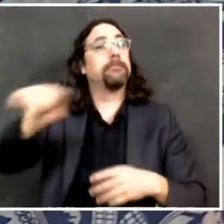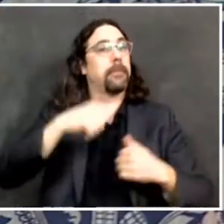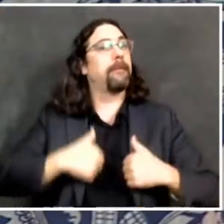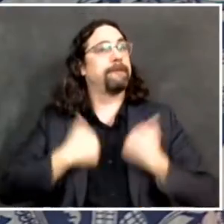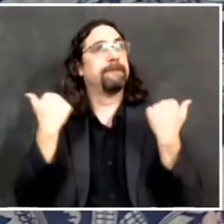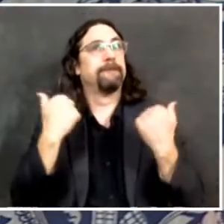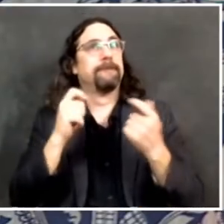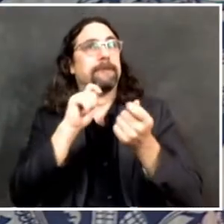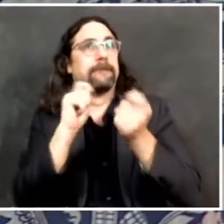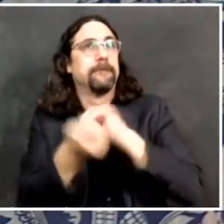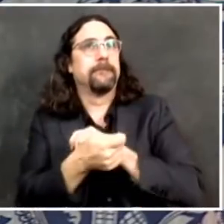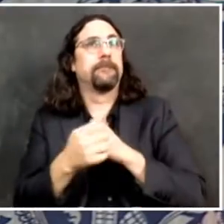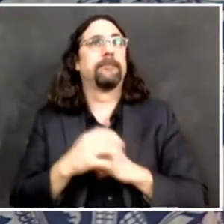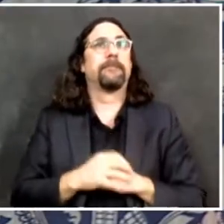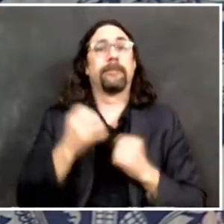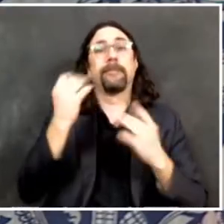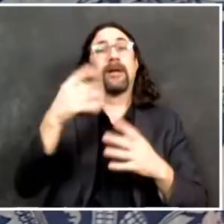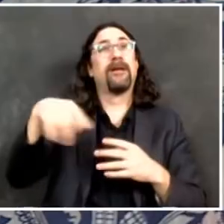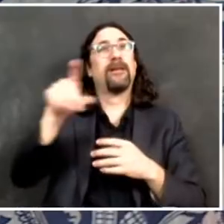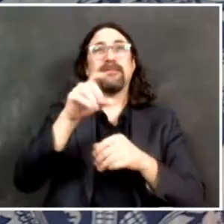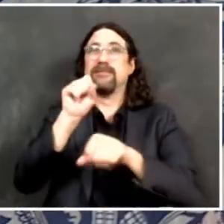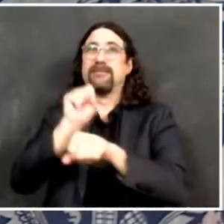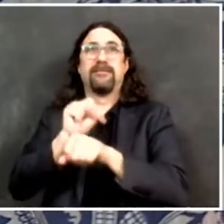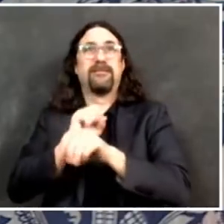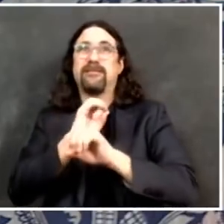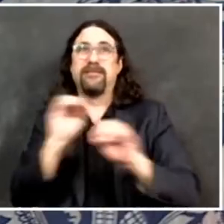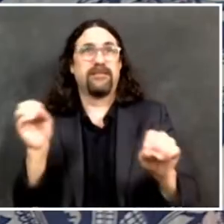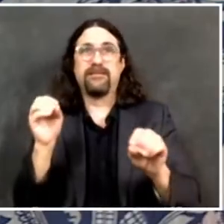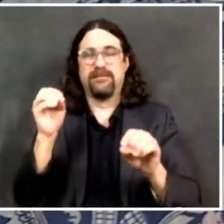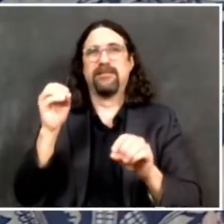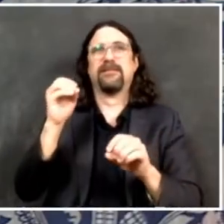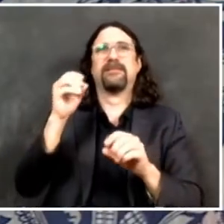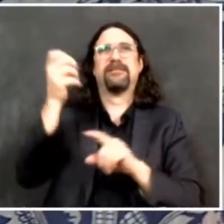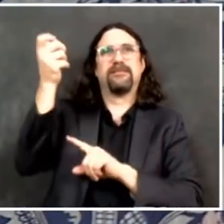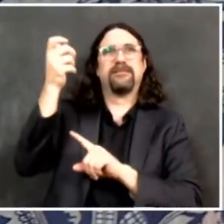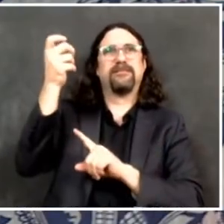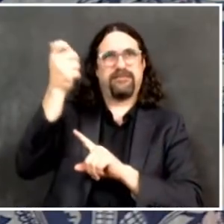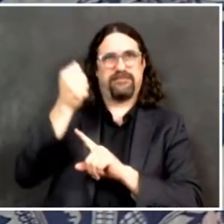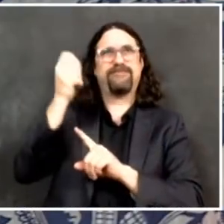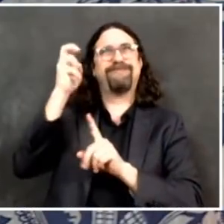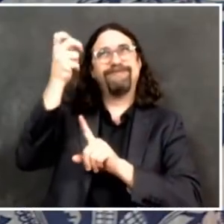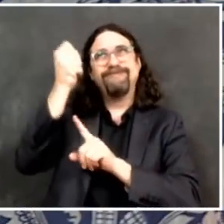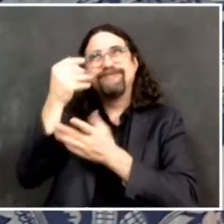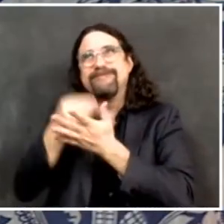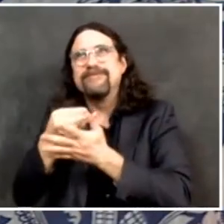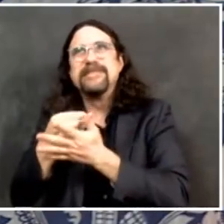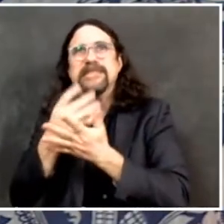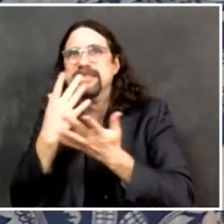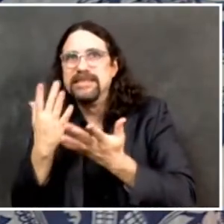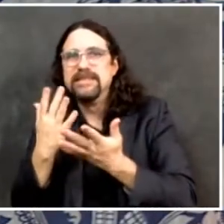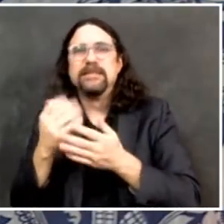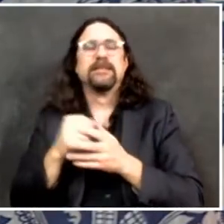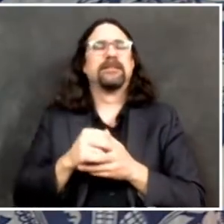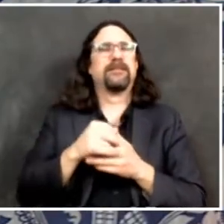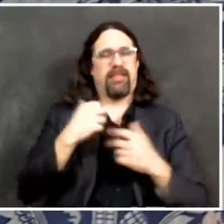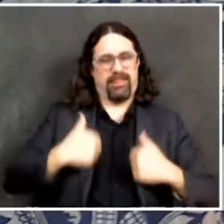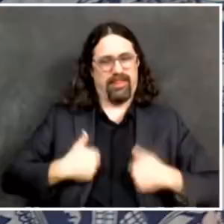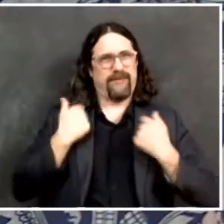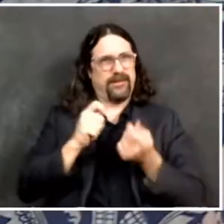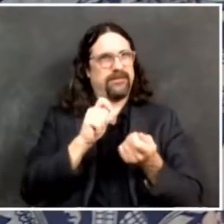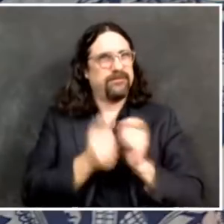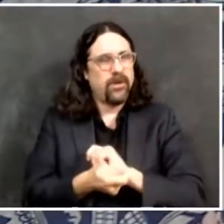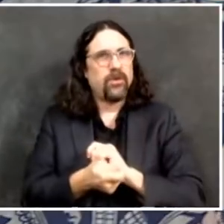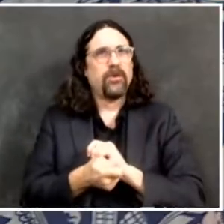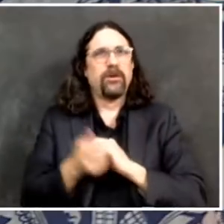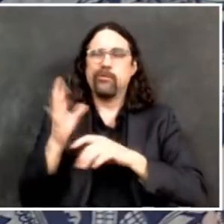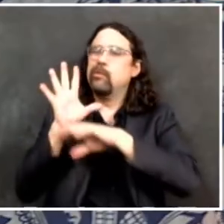more deeply week after week. It doesn't all happen at once. It actually gets tougher as we go along. So I think what's coming up